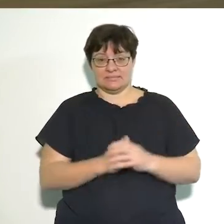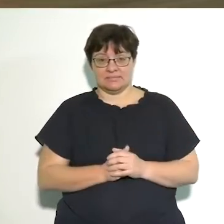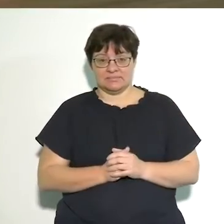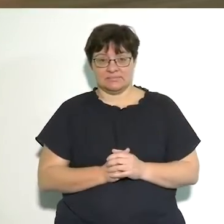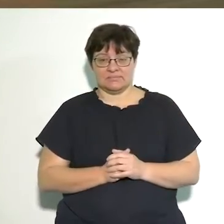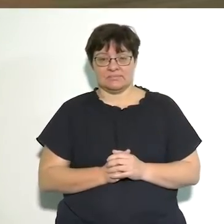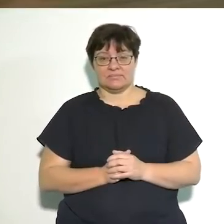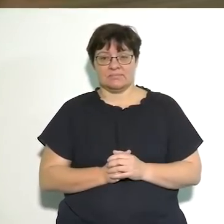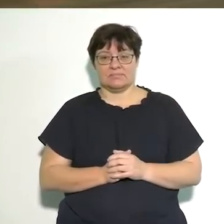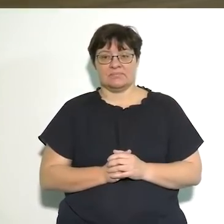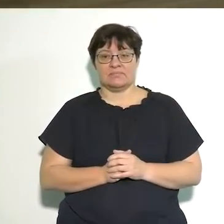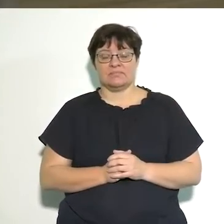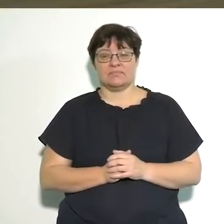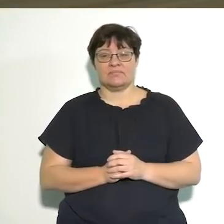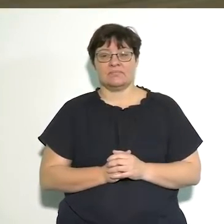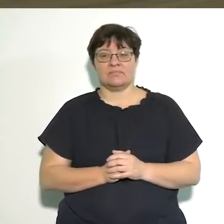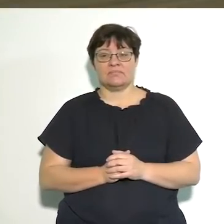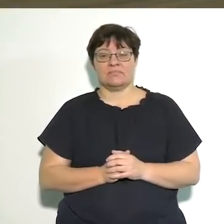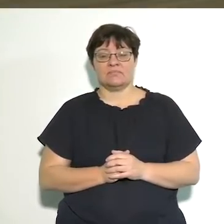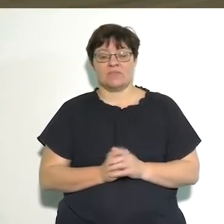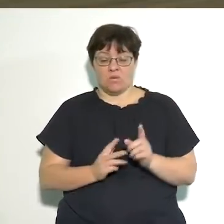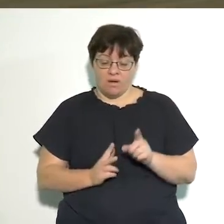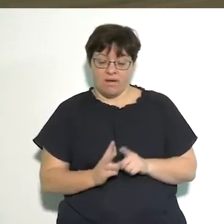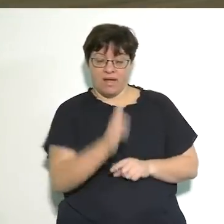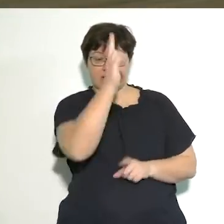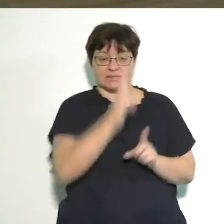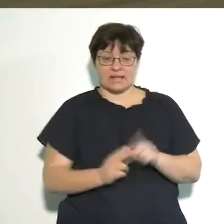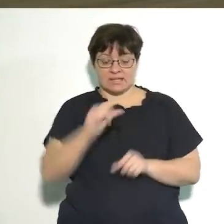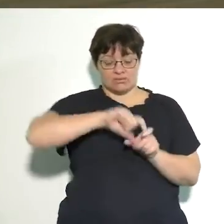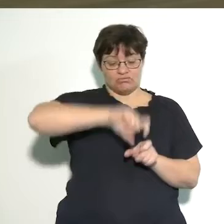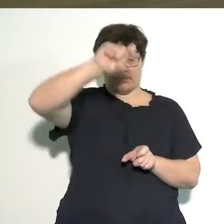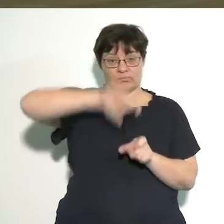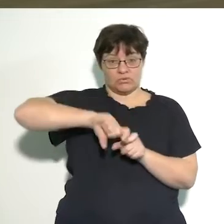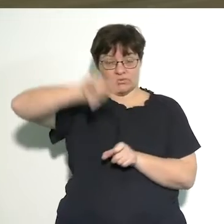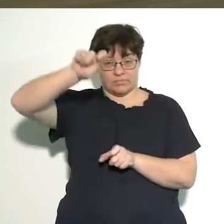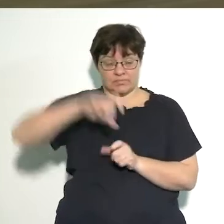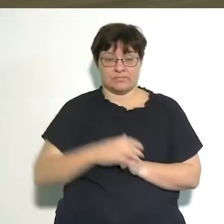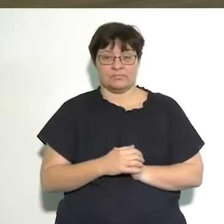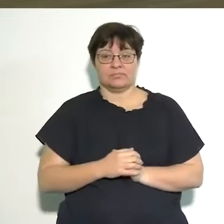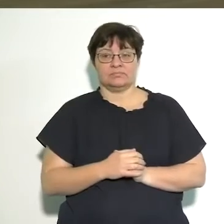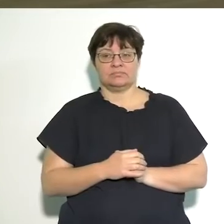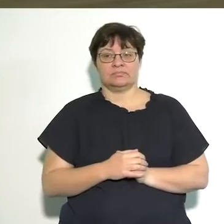circles. Right, for the circles, you cut off a strip